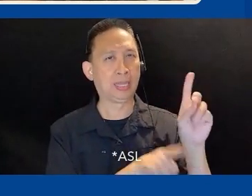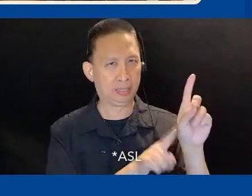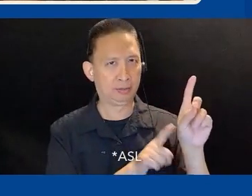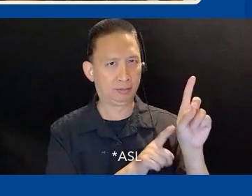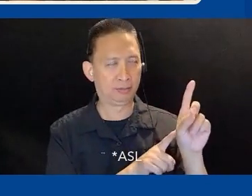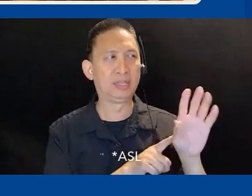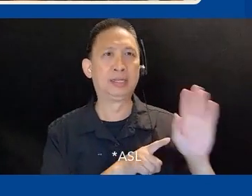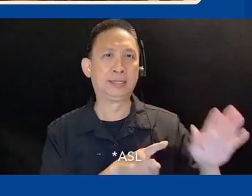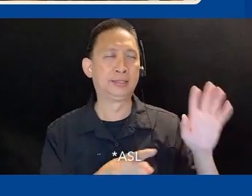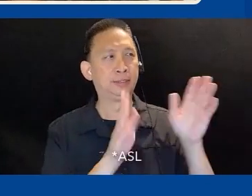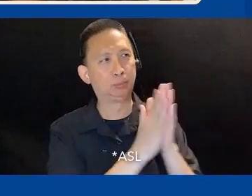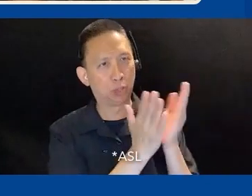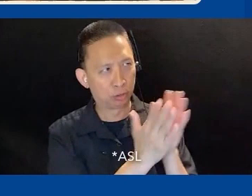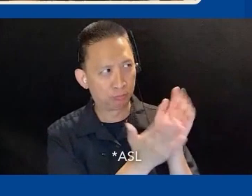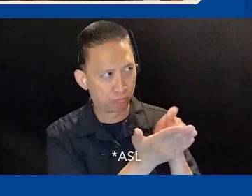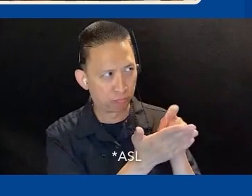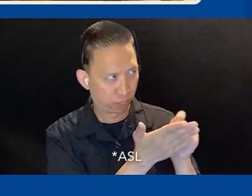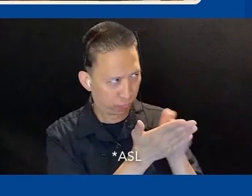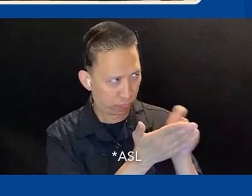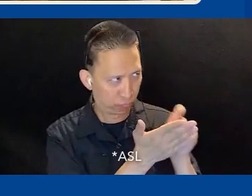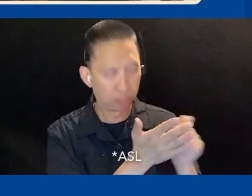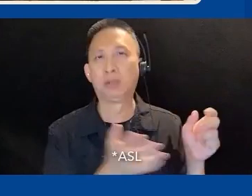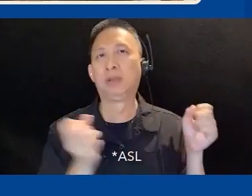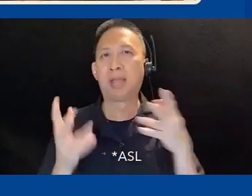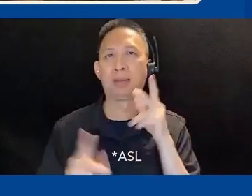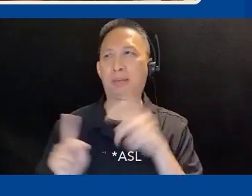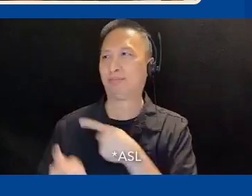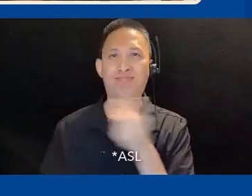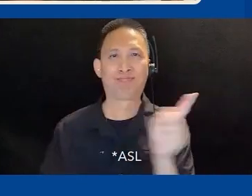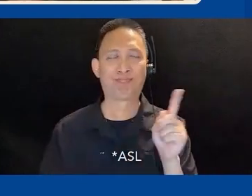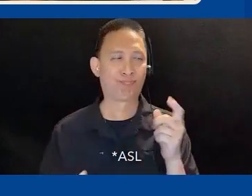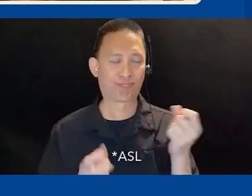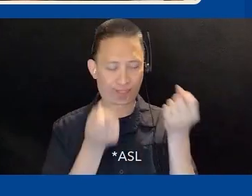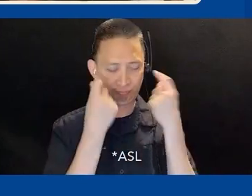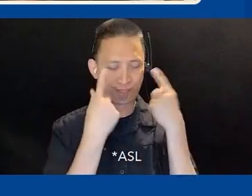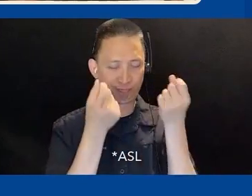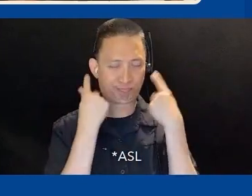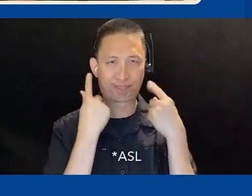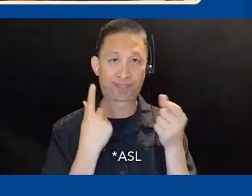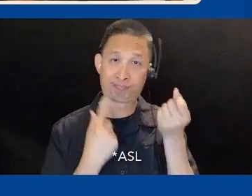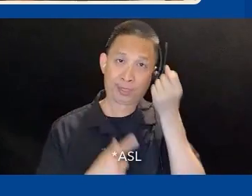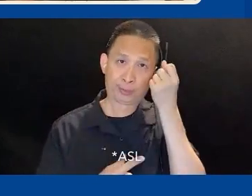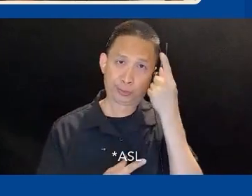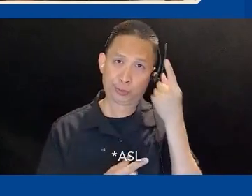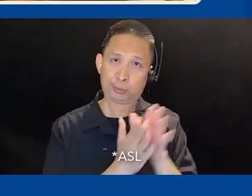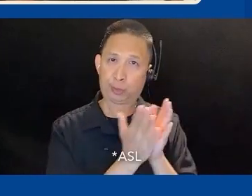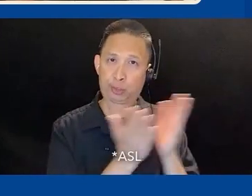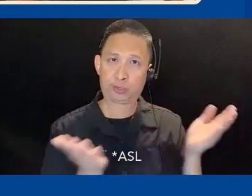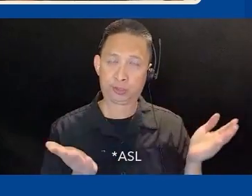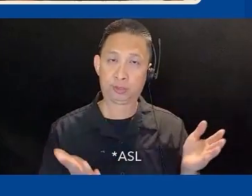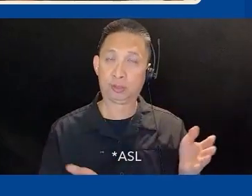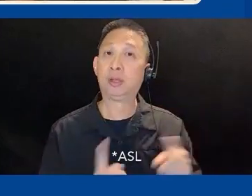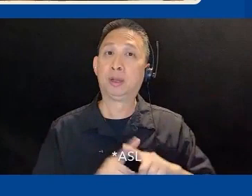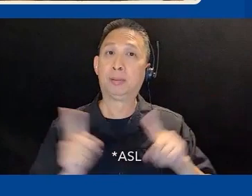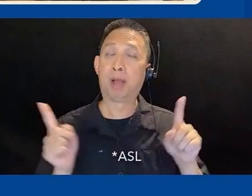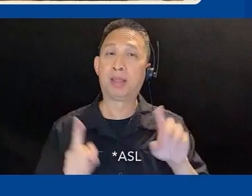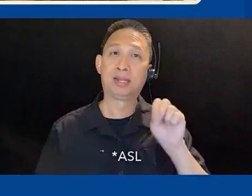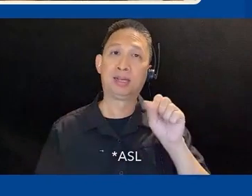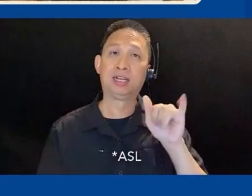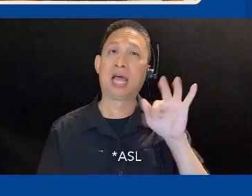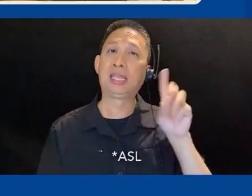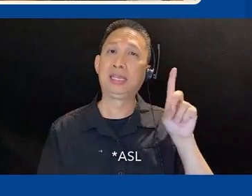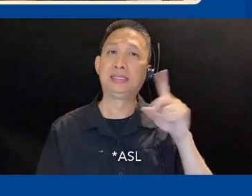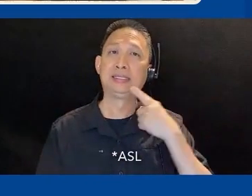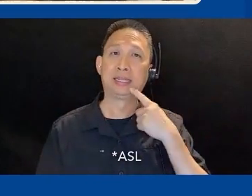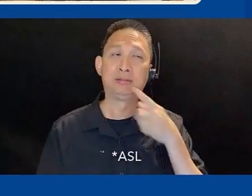understood him. But Said articulately, brilliantly said that one of the central tenets in the way